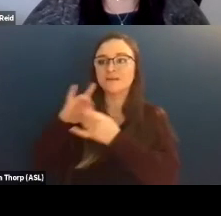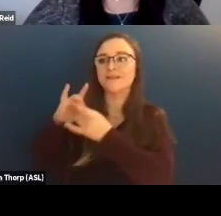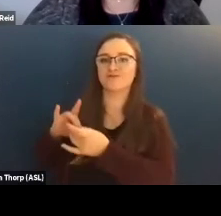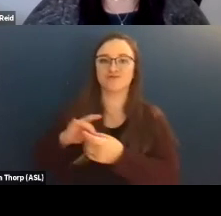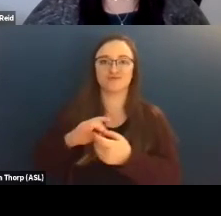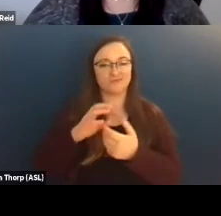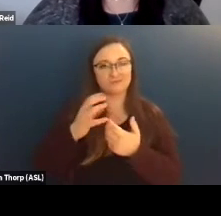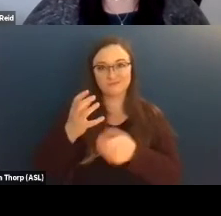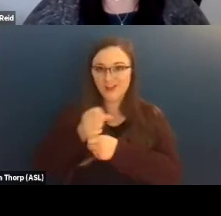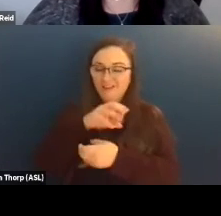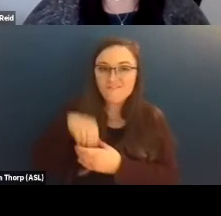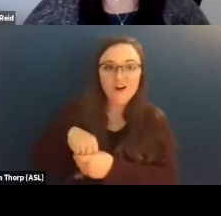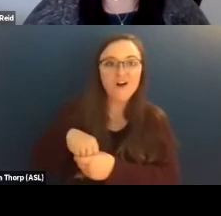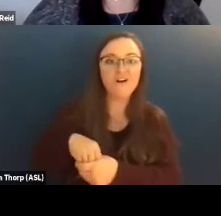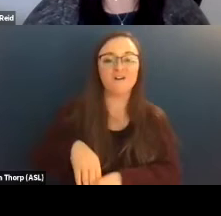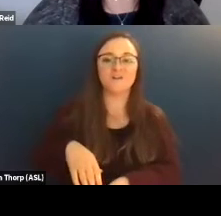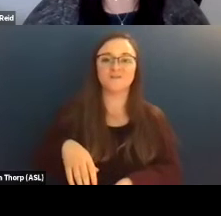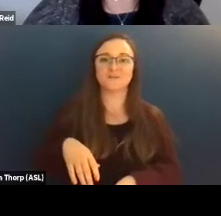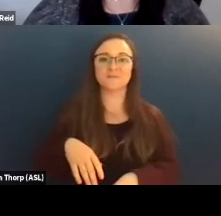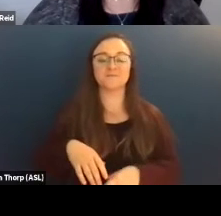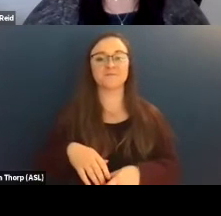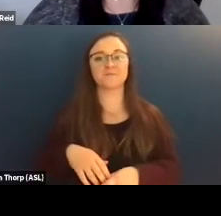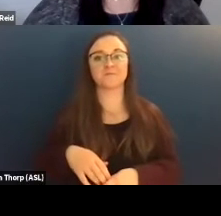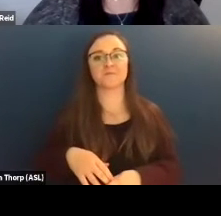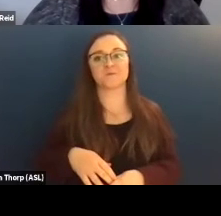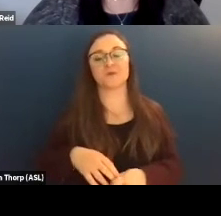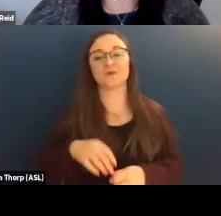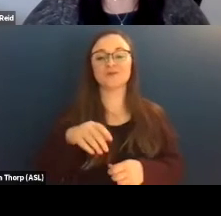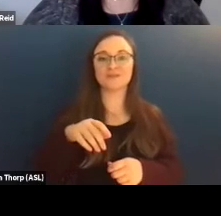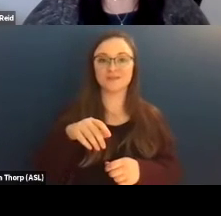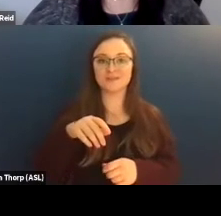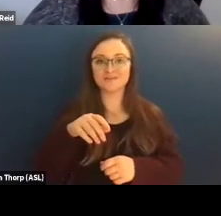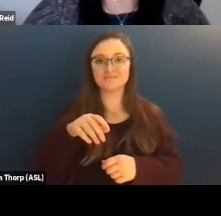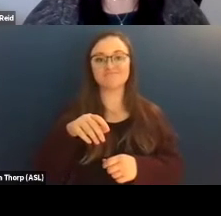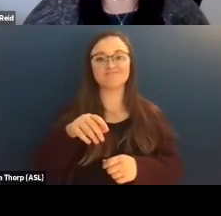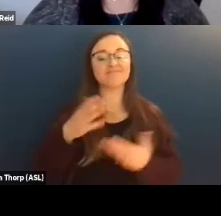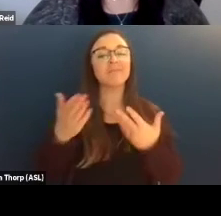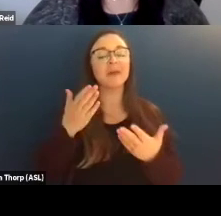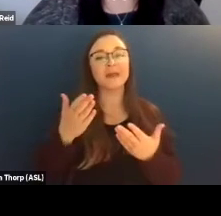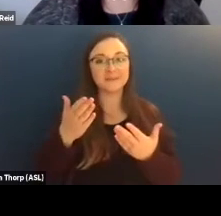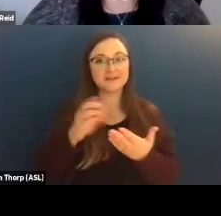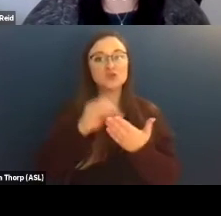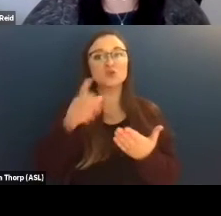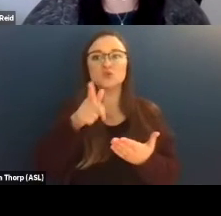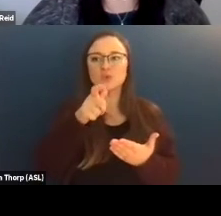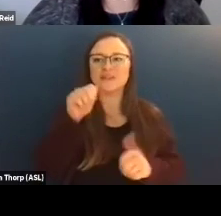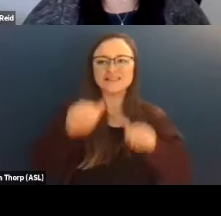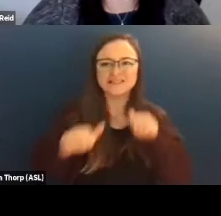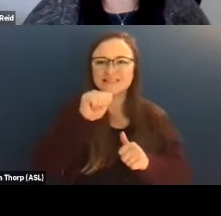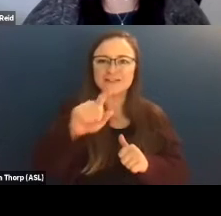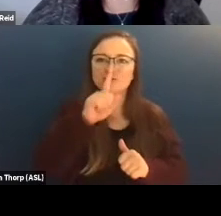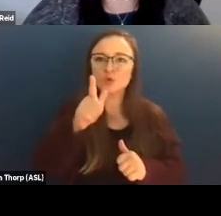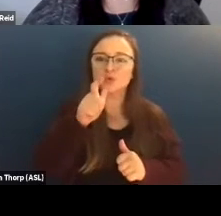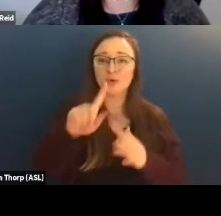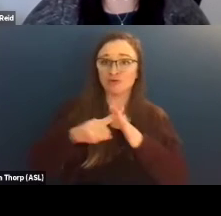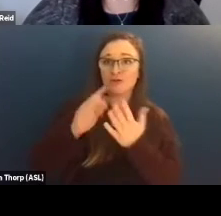involved. Be the one that can lead the way for those students who may or may not be as sure. Remembering how